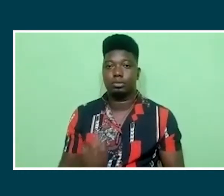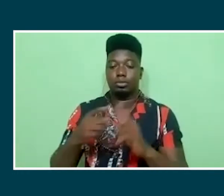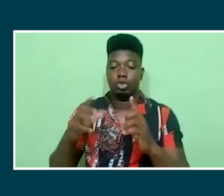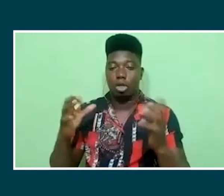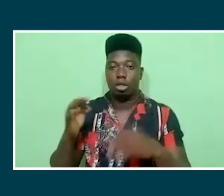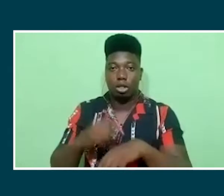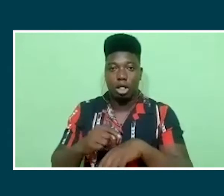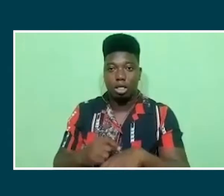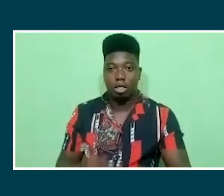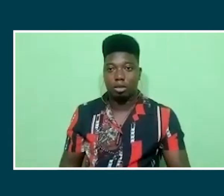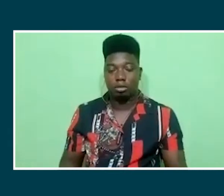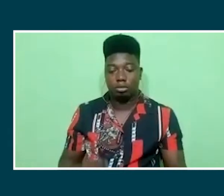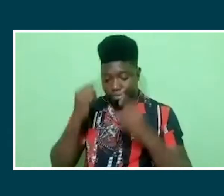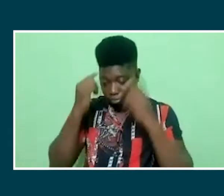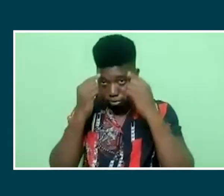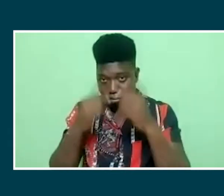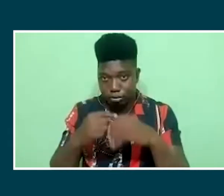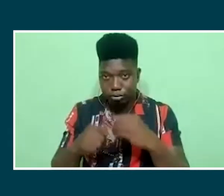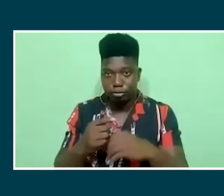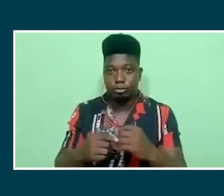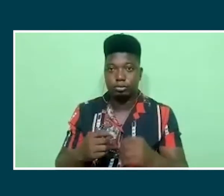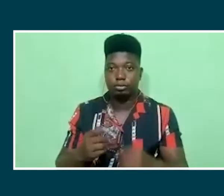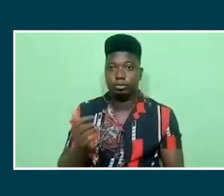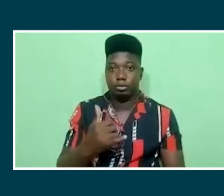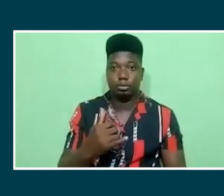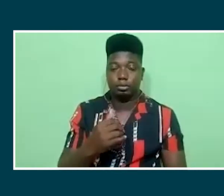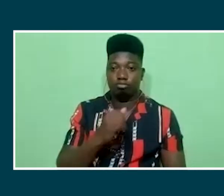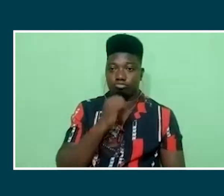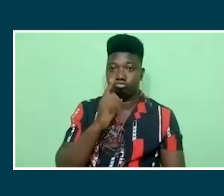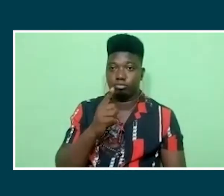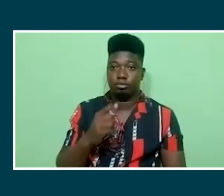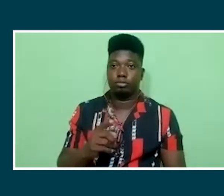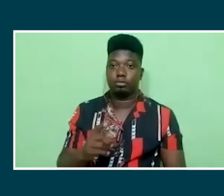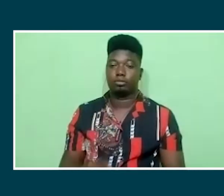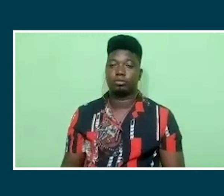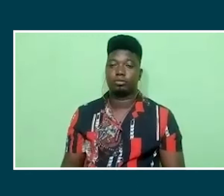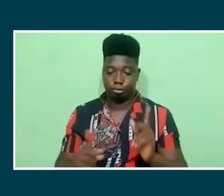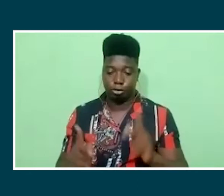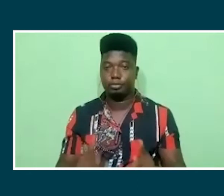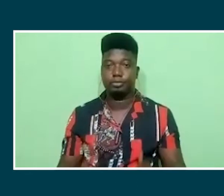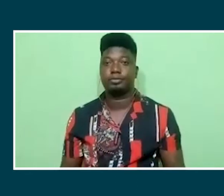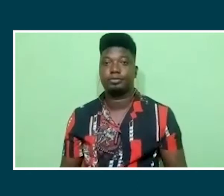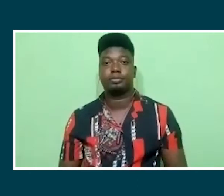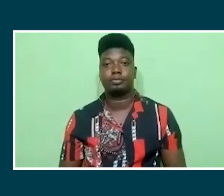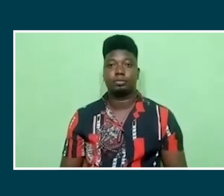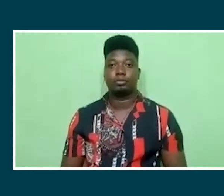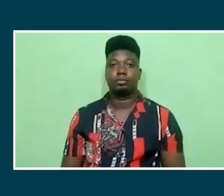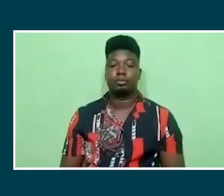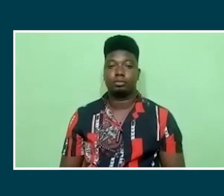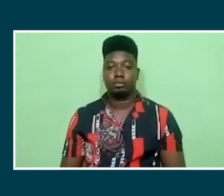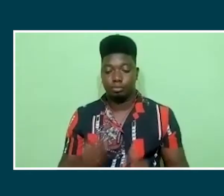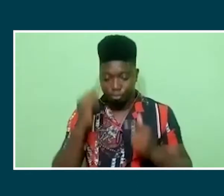about, oh, they're not real fans or things like that is kind of concern masquerading itself